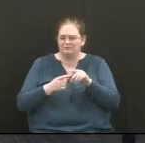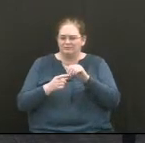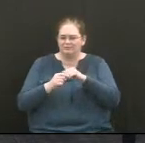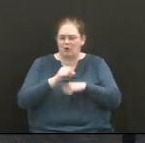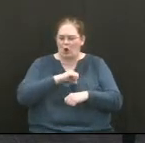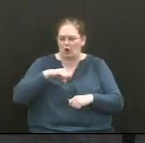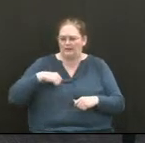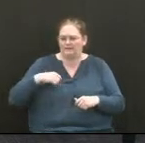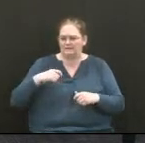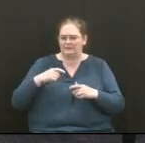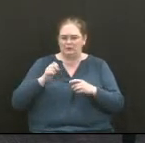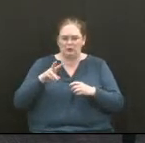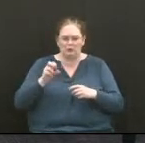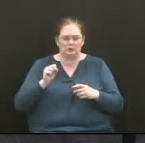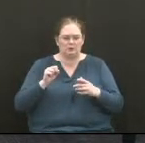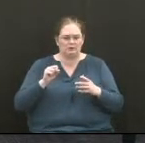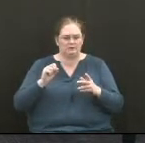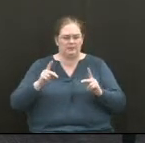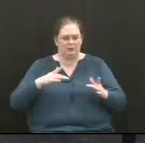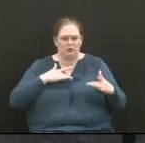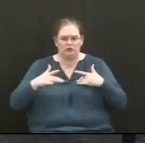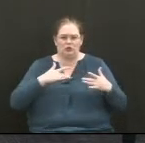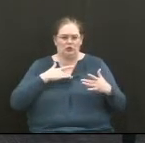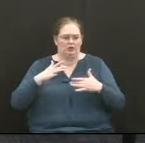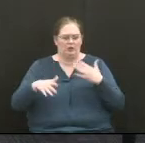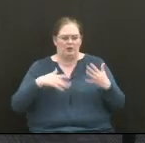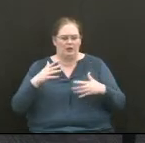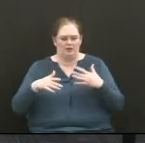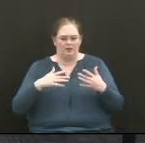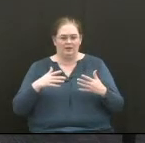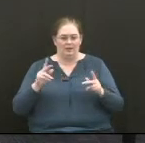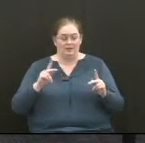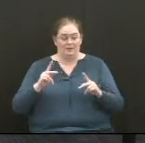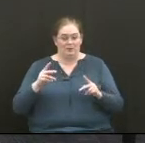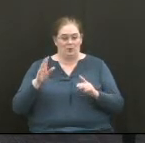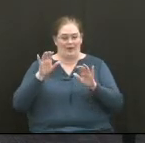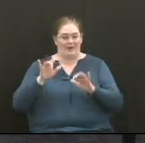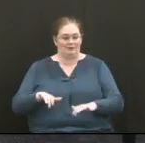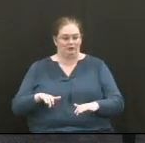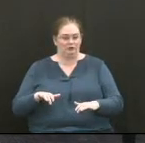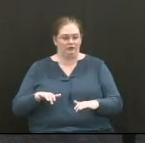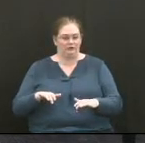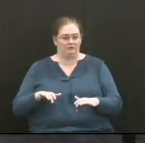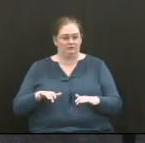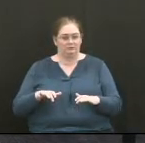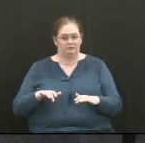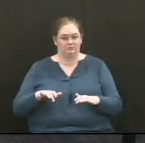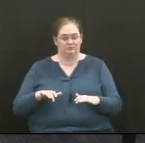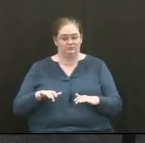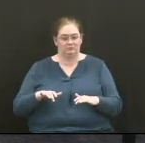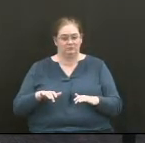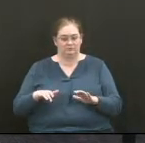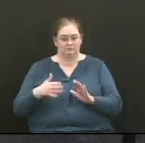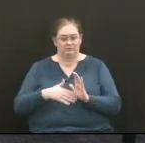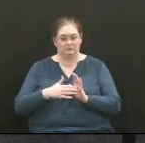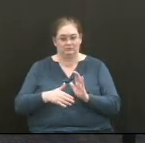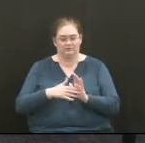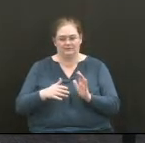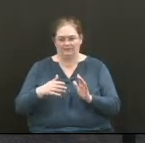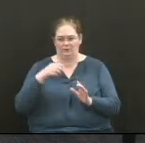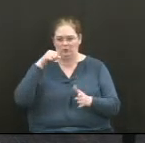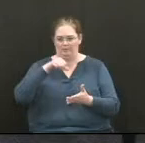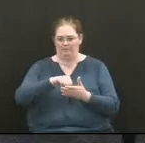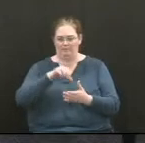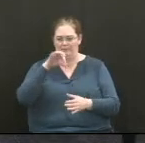Service was in the papers and people were concerned about it. People were entering furiously for mail-in